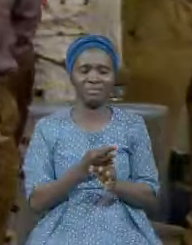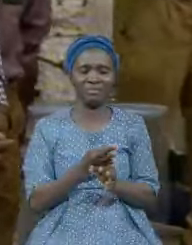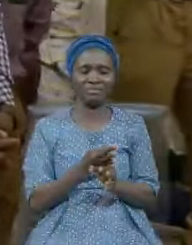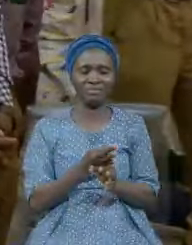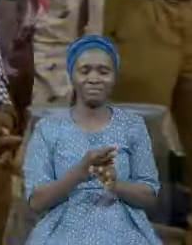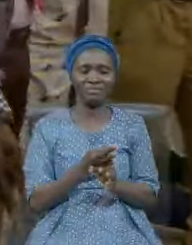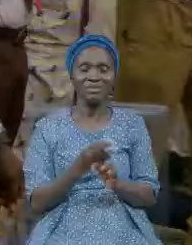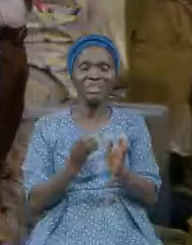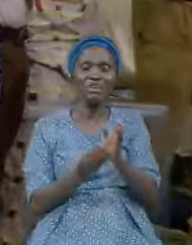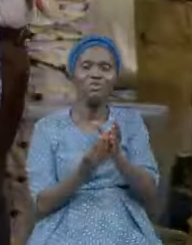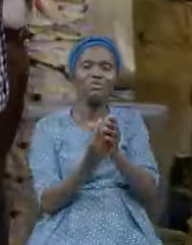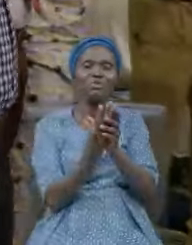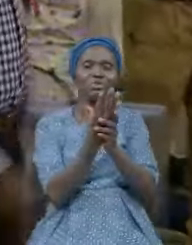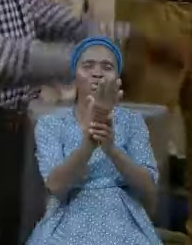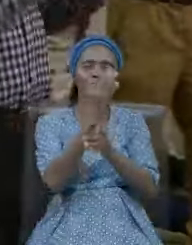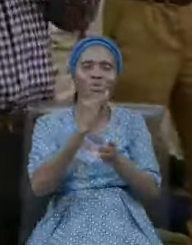Dynamic faith.